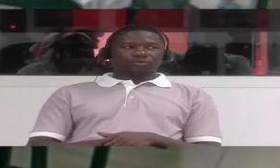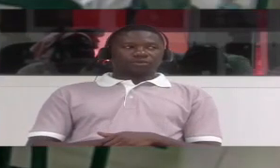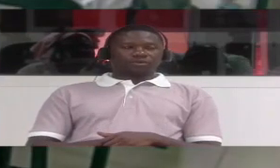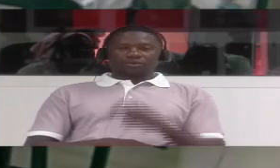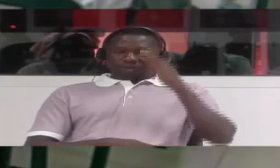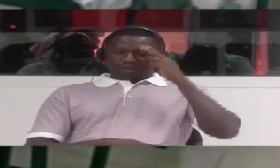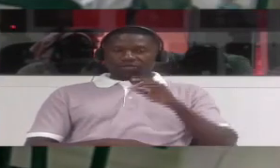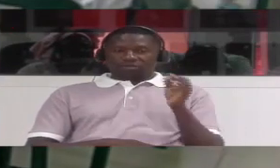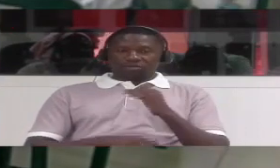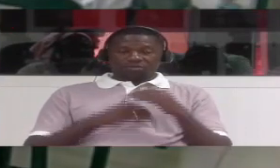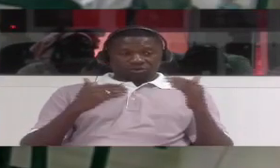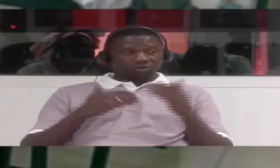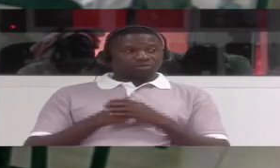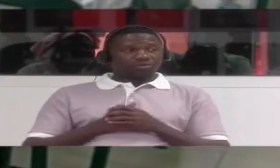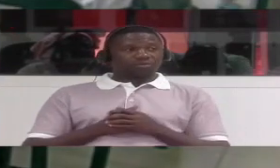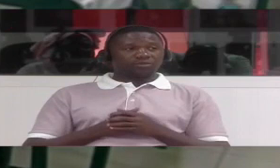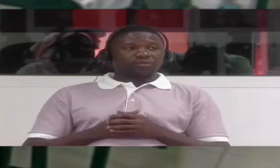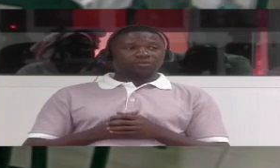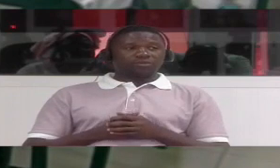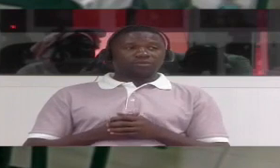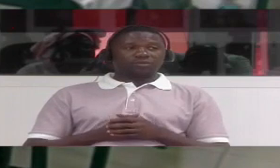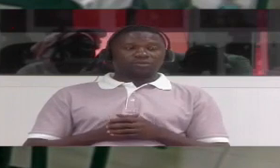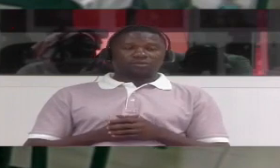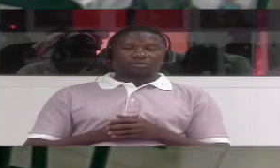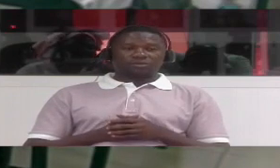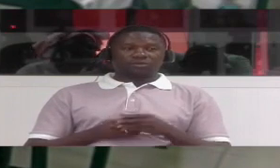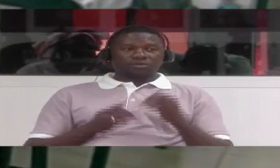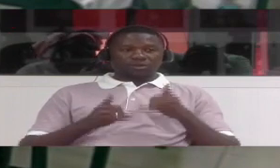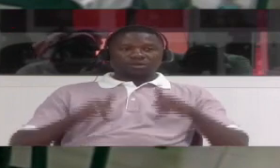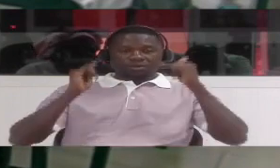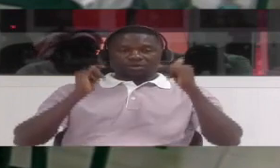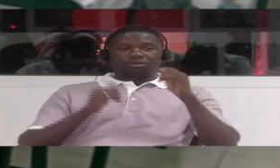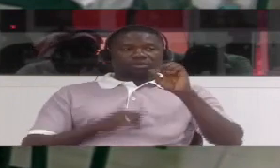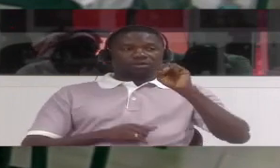Thank you very much. Imam C, you have the floor.